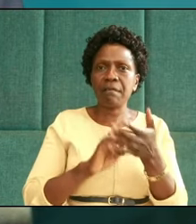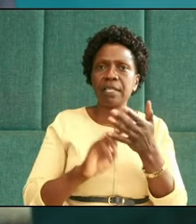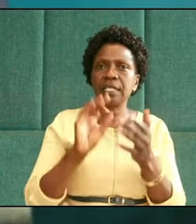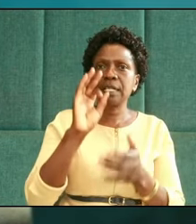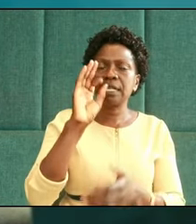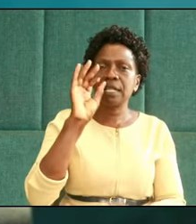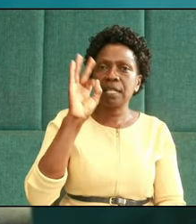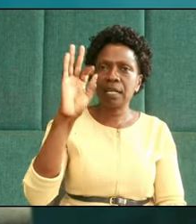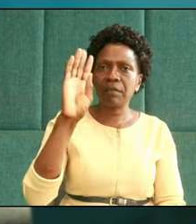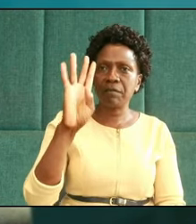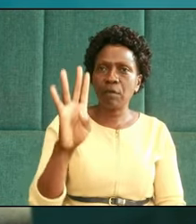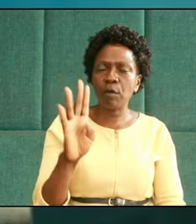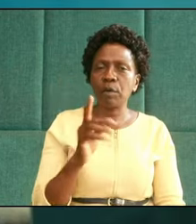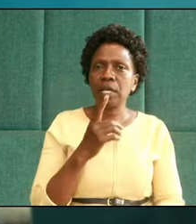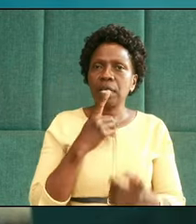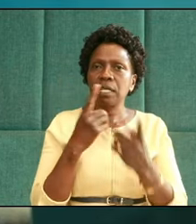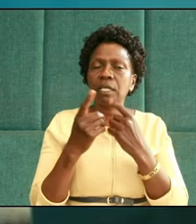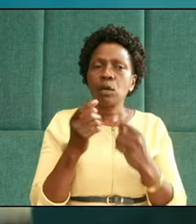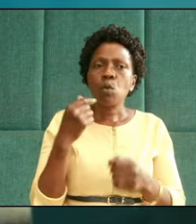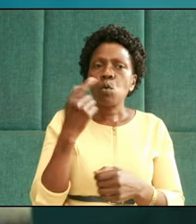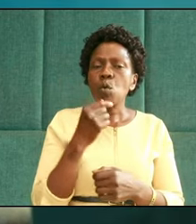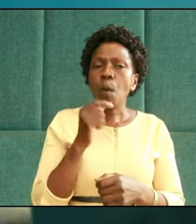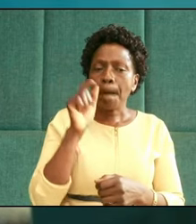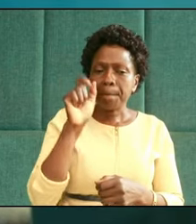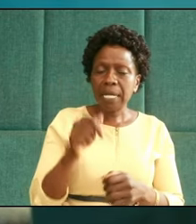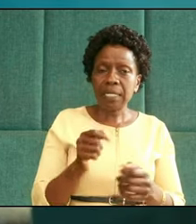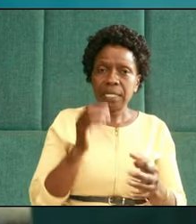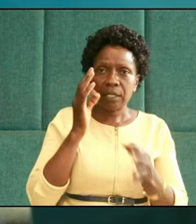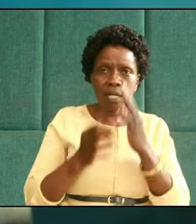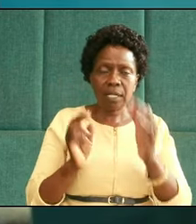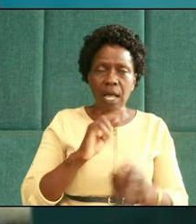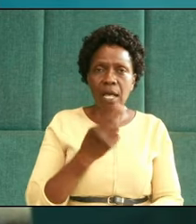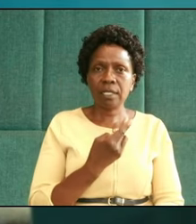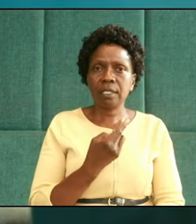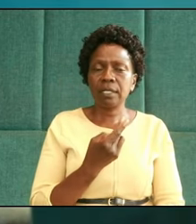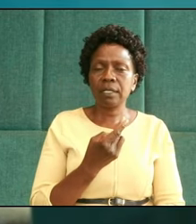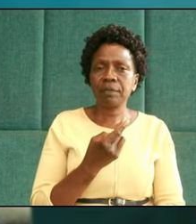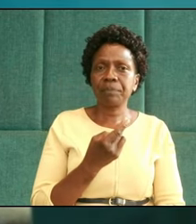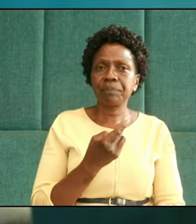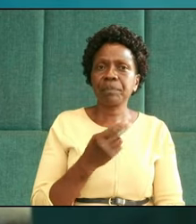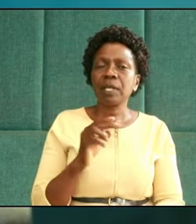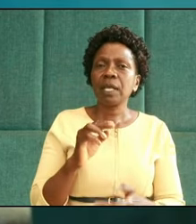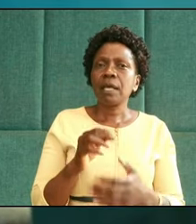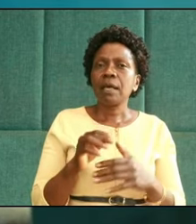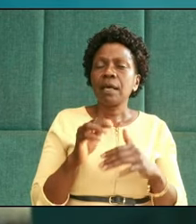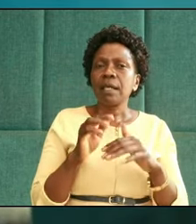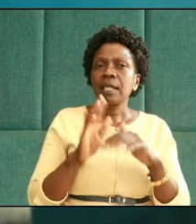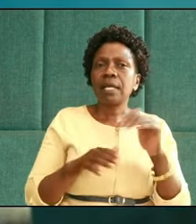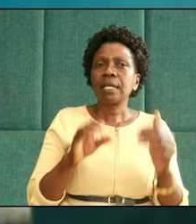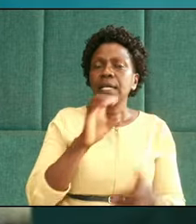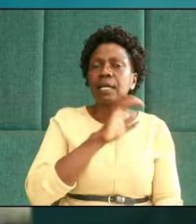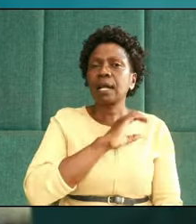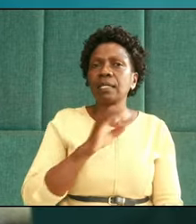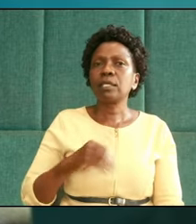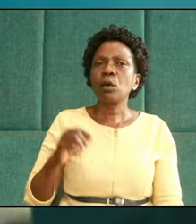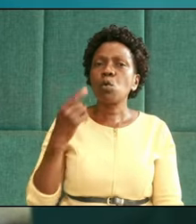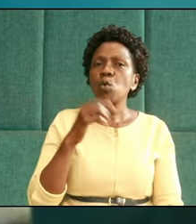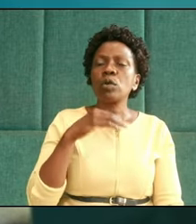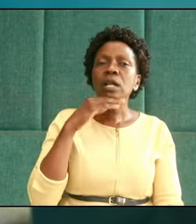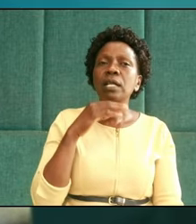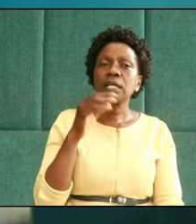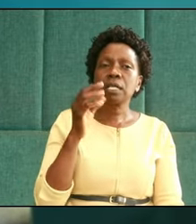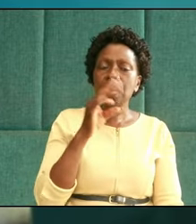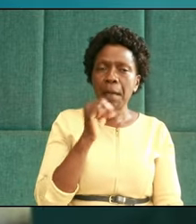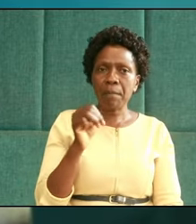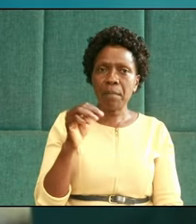is he that supposed to condemn us? Rather, it is Christ that died, and it is him again